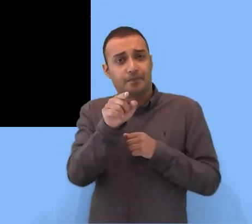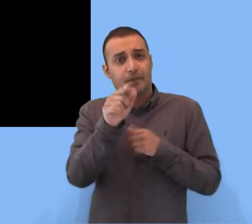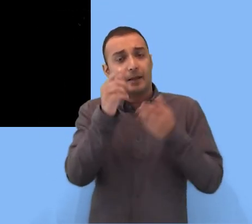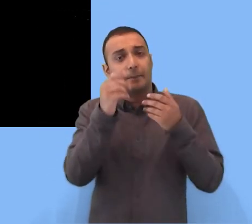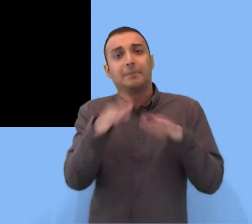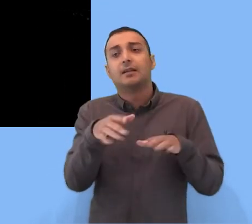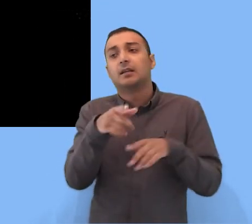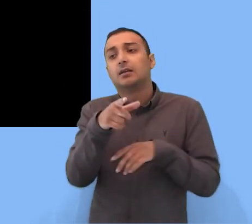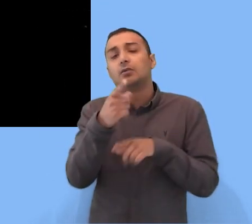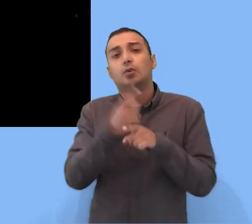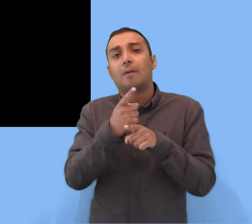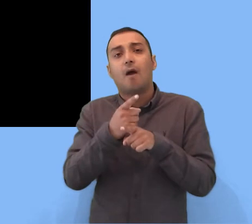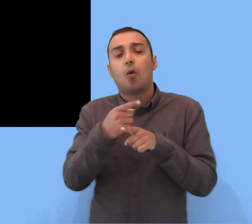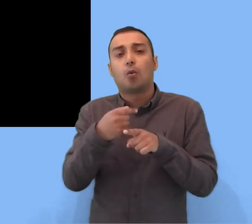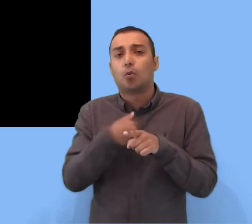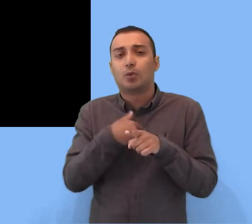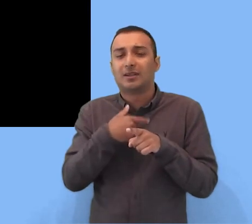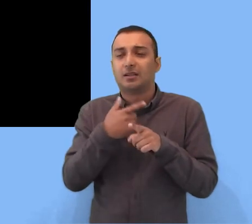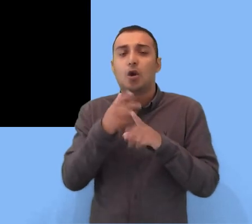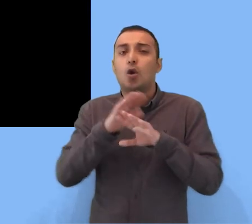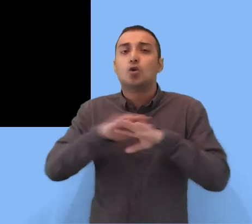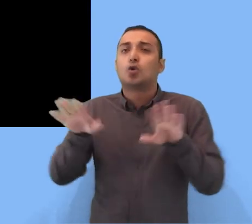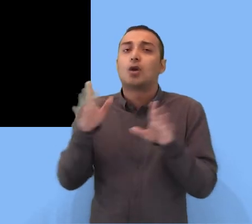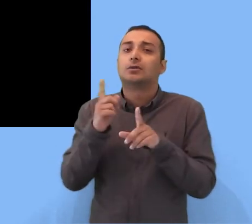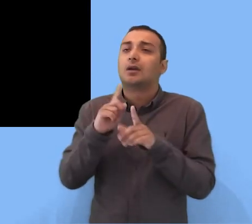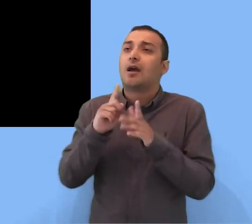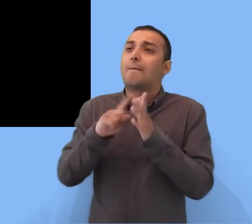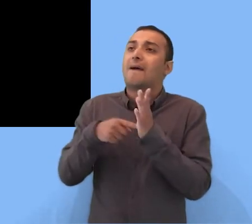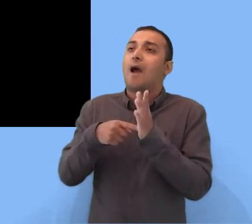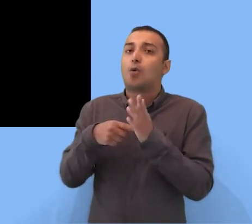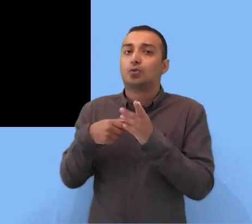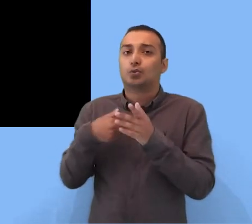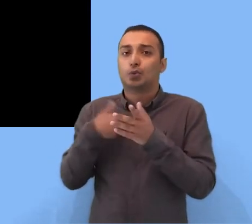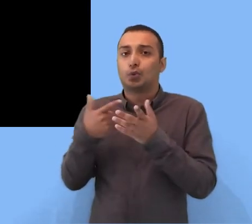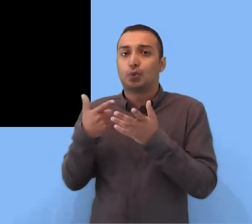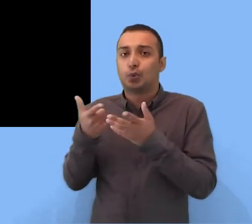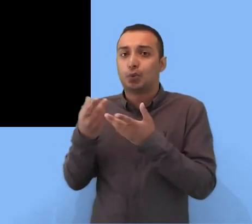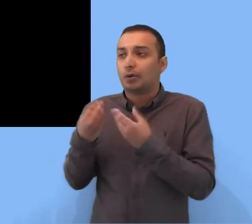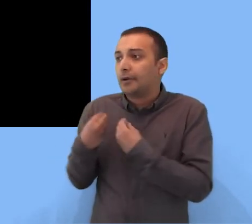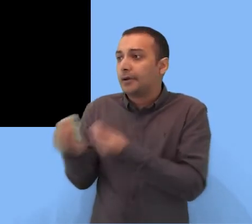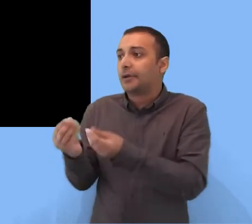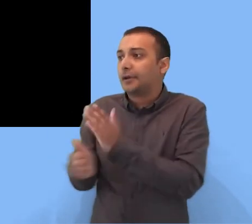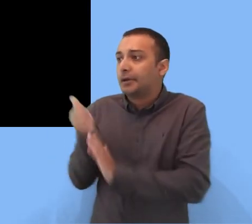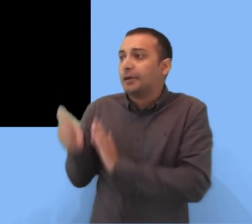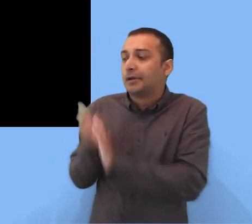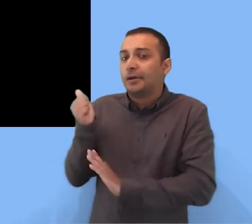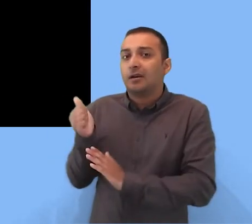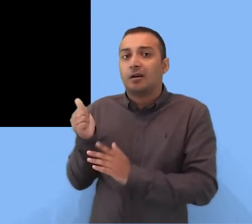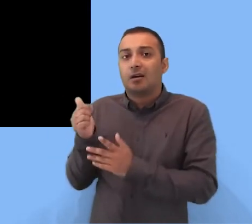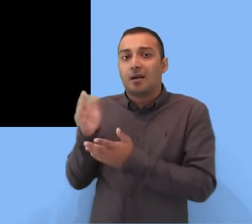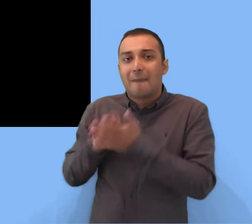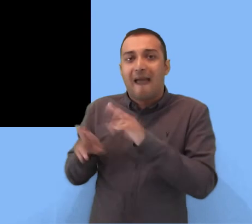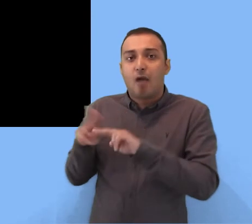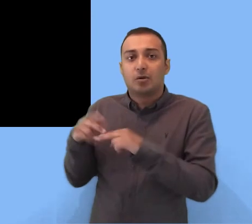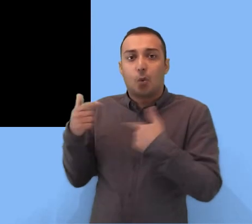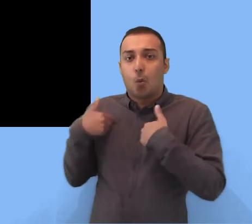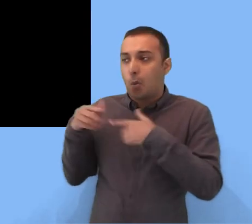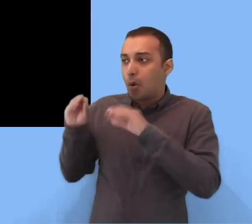it's not about upskilling parents, and who are you to upskill a parent? And the question was simply, are